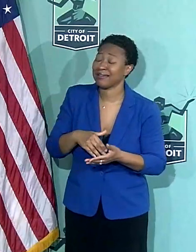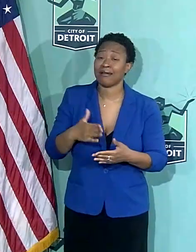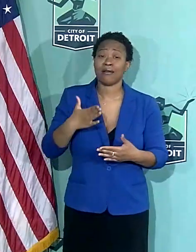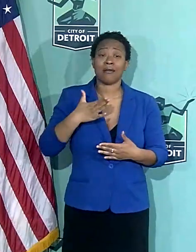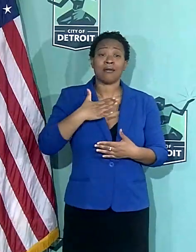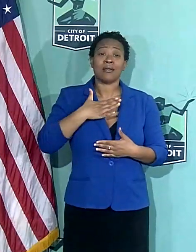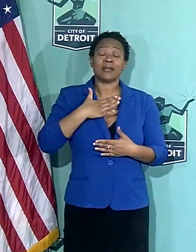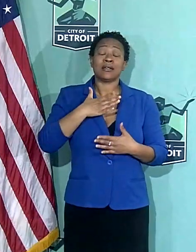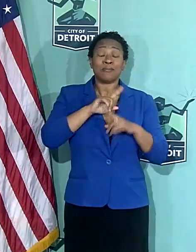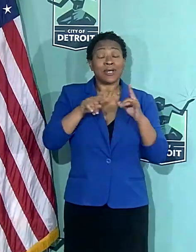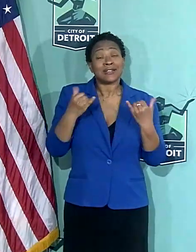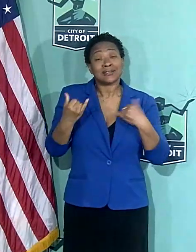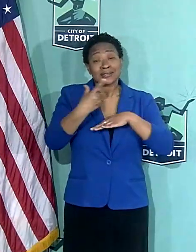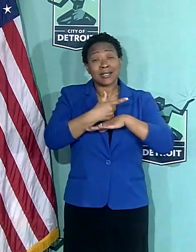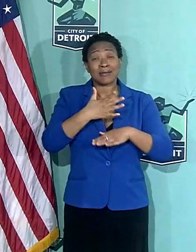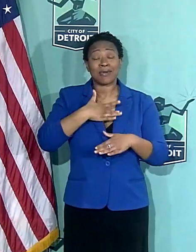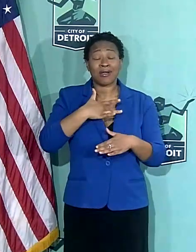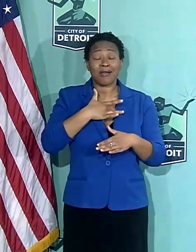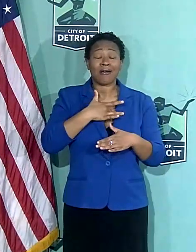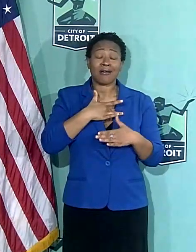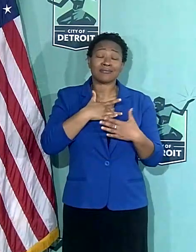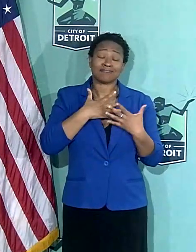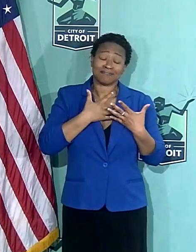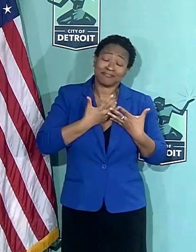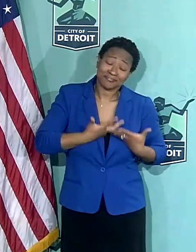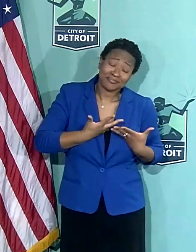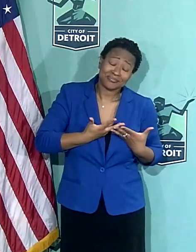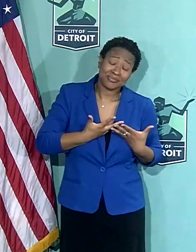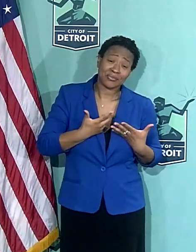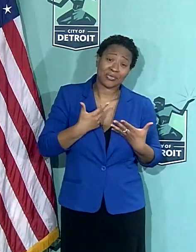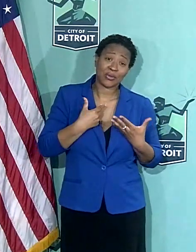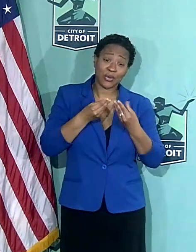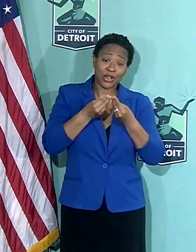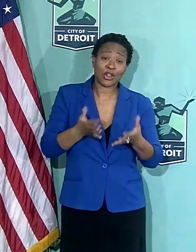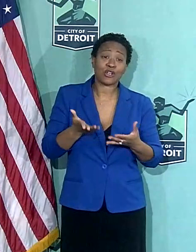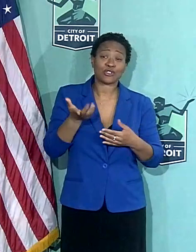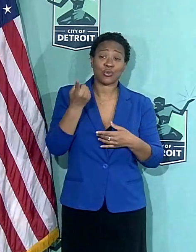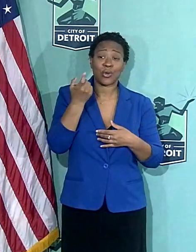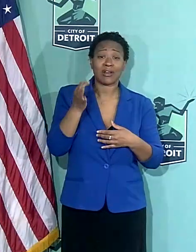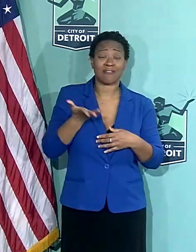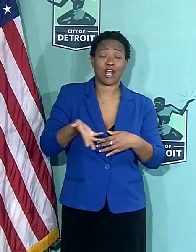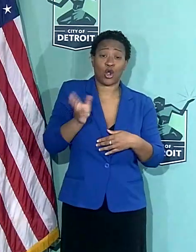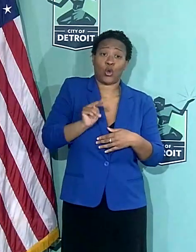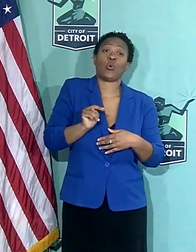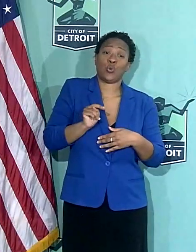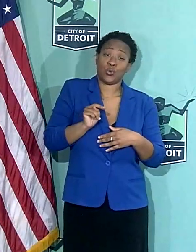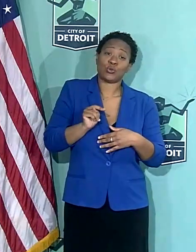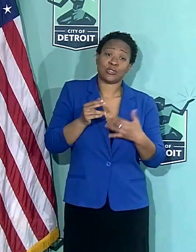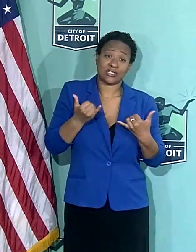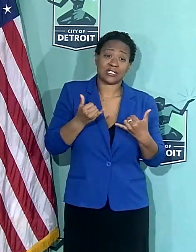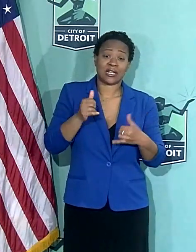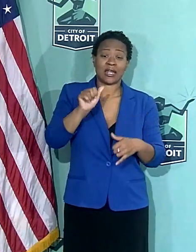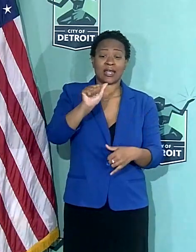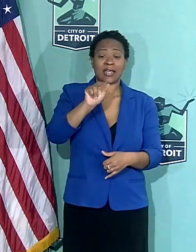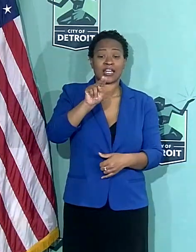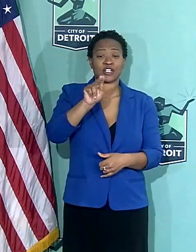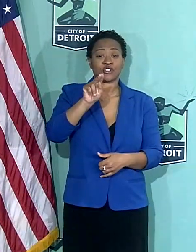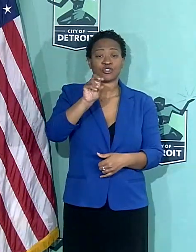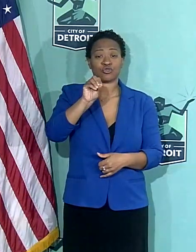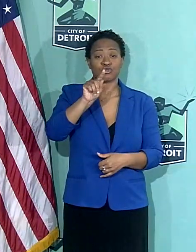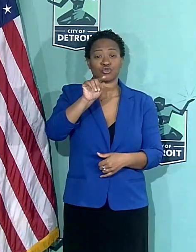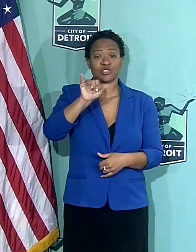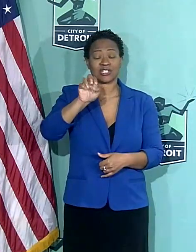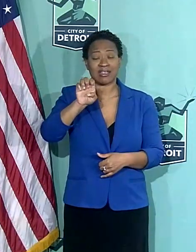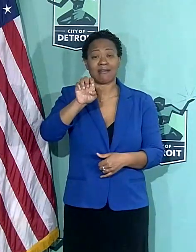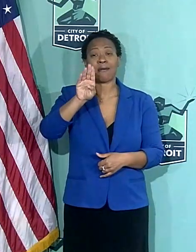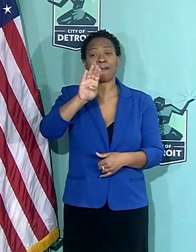very heavy. Today we, as the mayor mentioned, lost one of our own, Antoinette Bell. She was